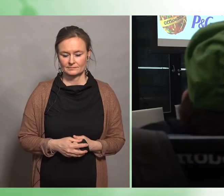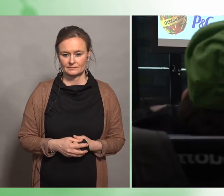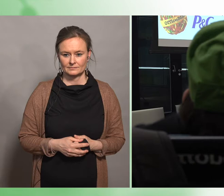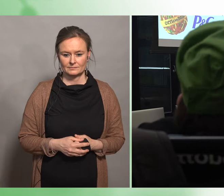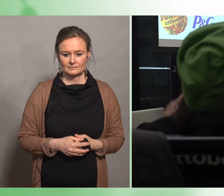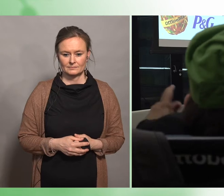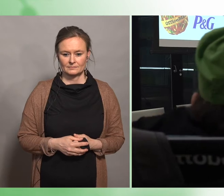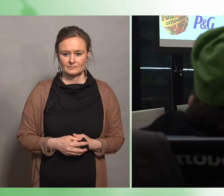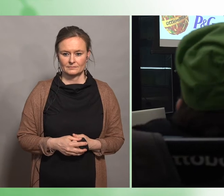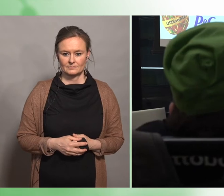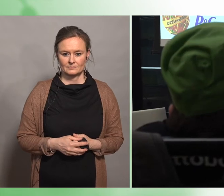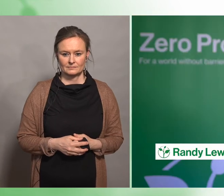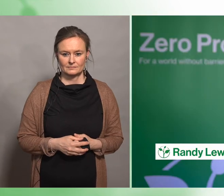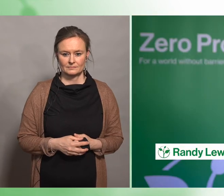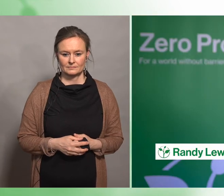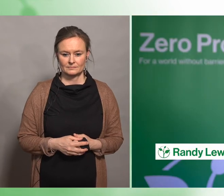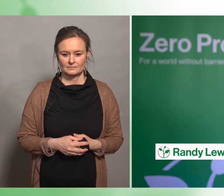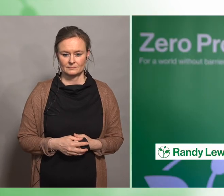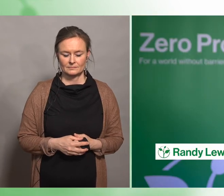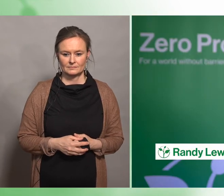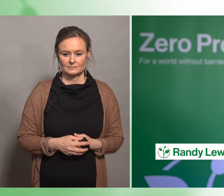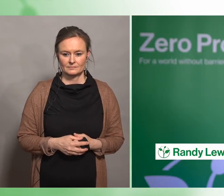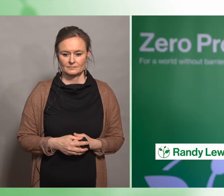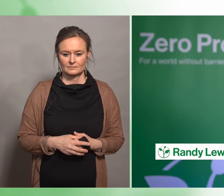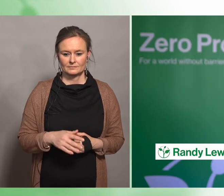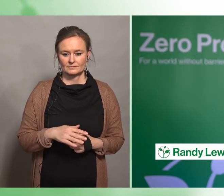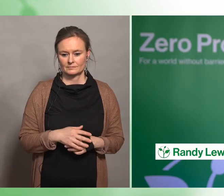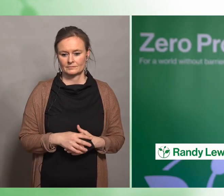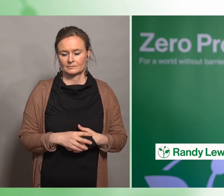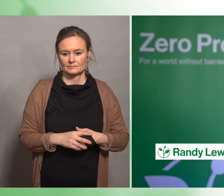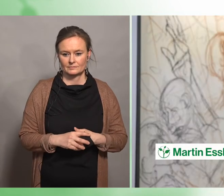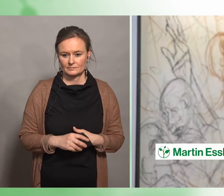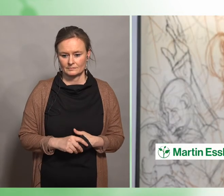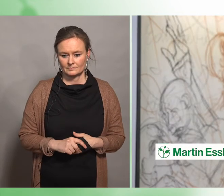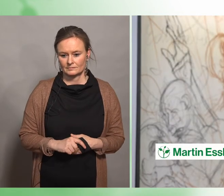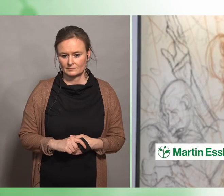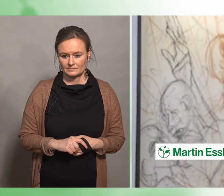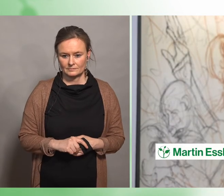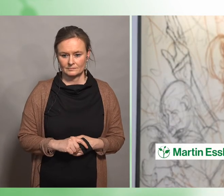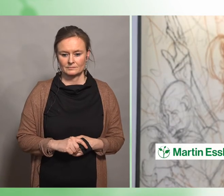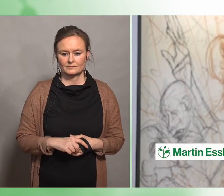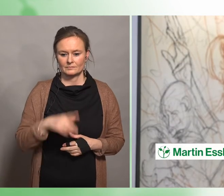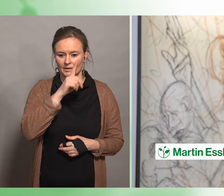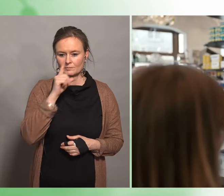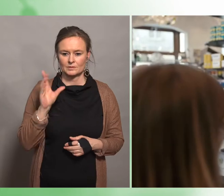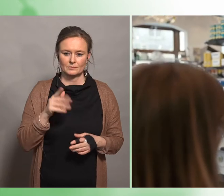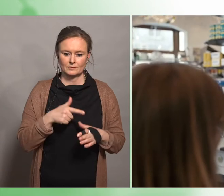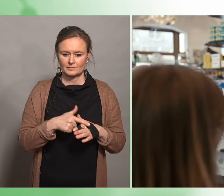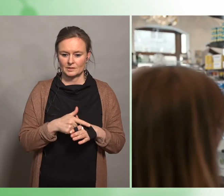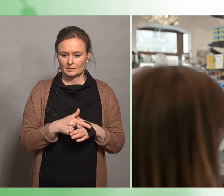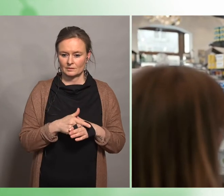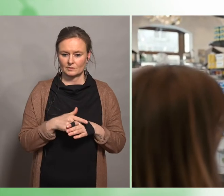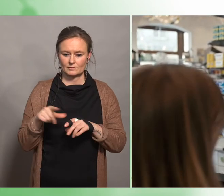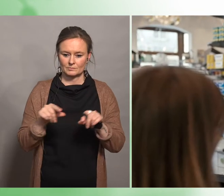Hiring people with a disability is an idea whose time has come. Menschen mit Behinderung zu beschäftigen hat